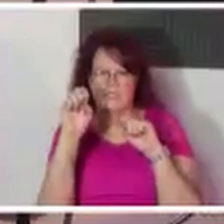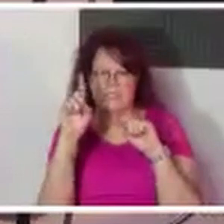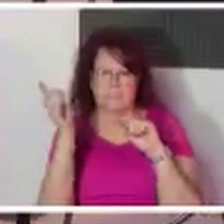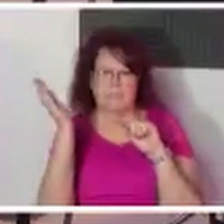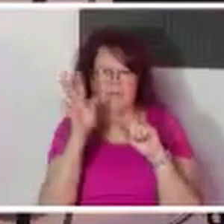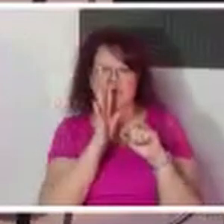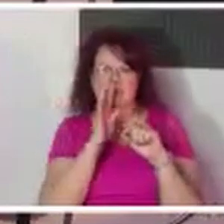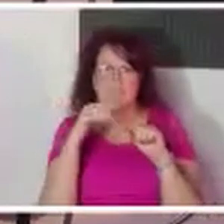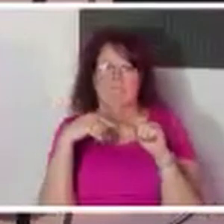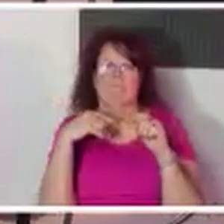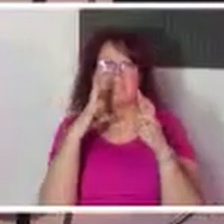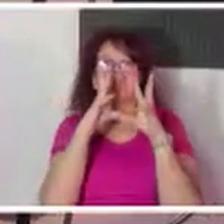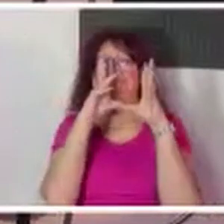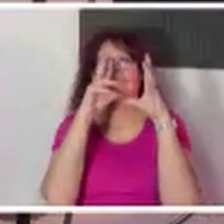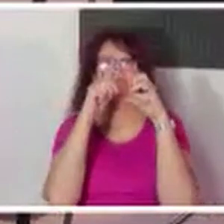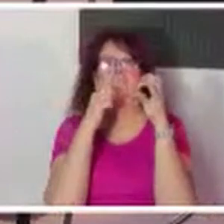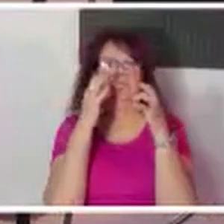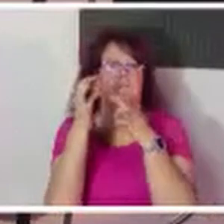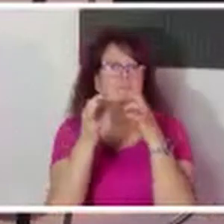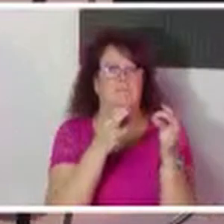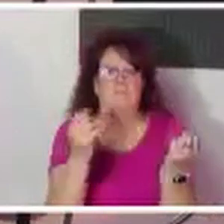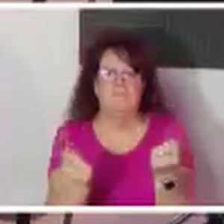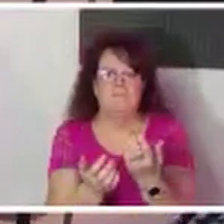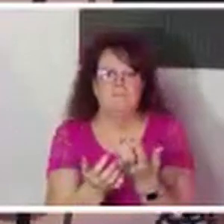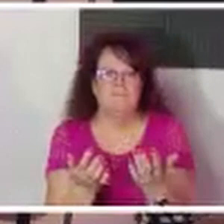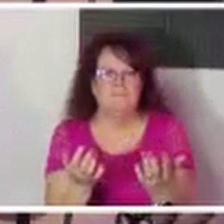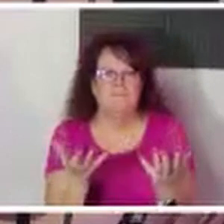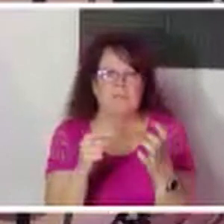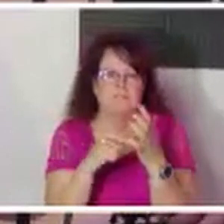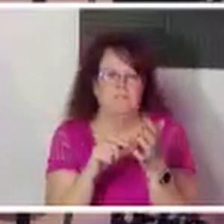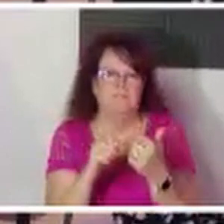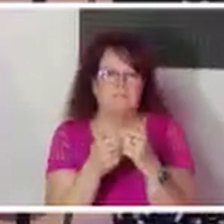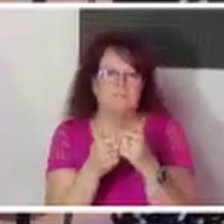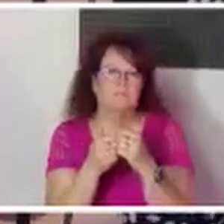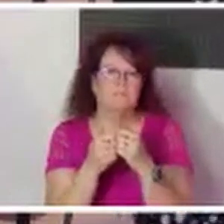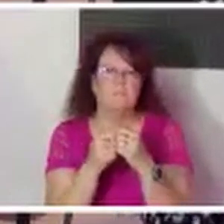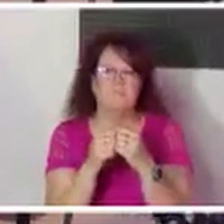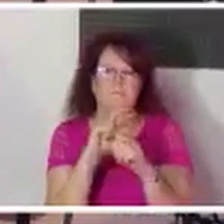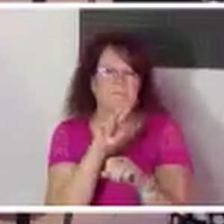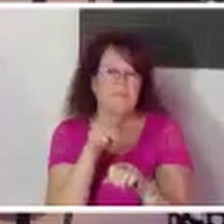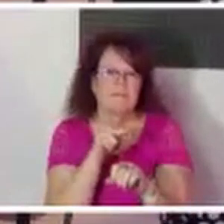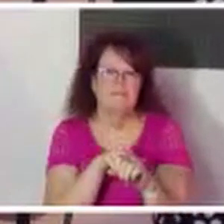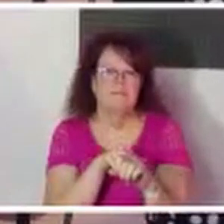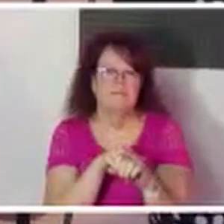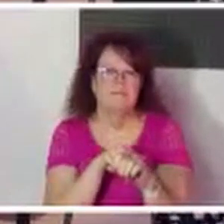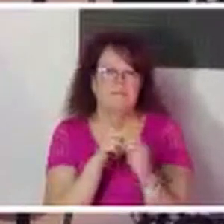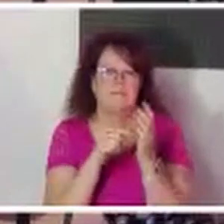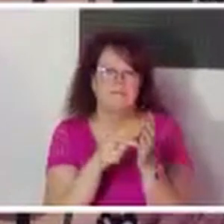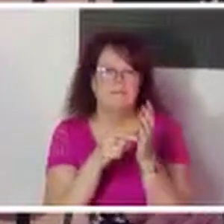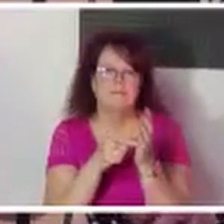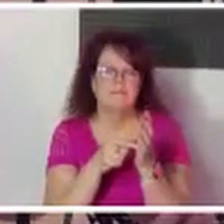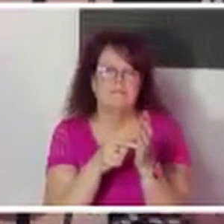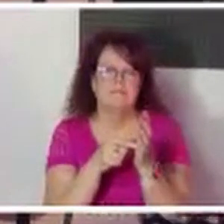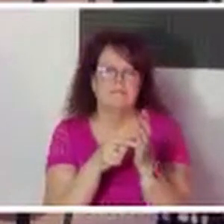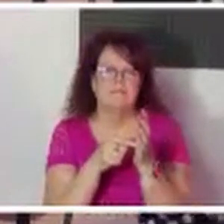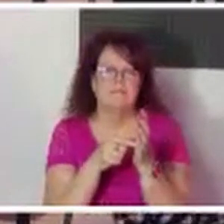She explained the whole thing and received funding to launch a national bail fund, the model of which is meant to be a revolving